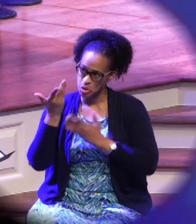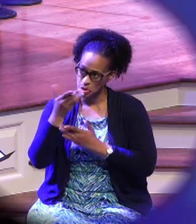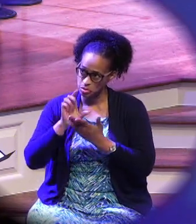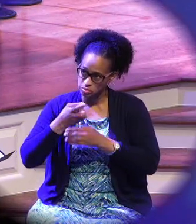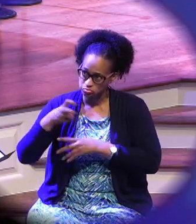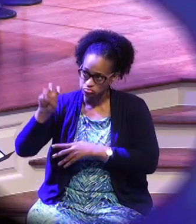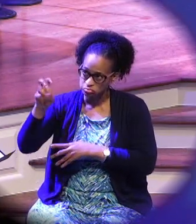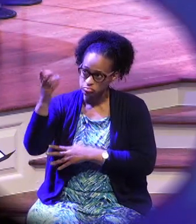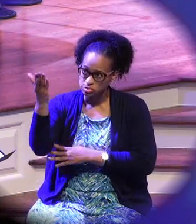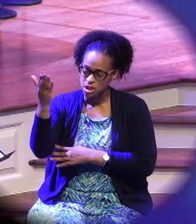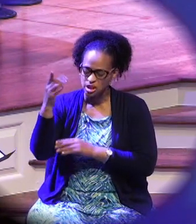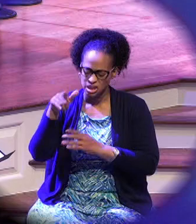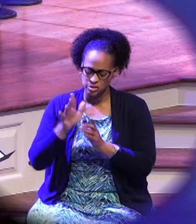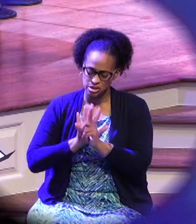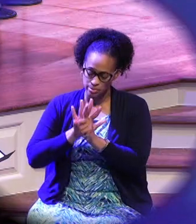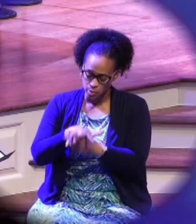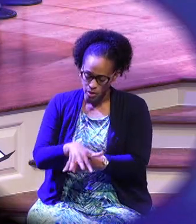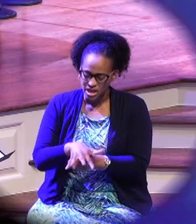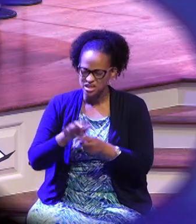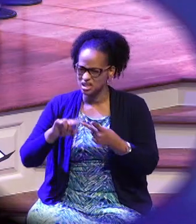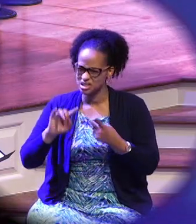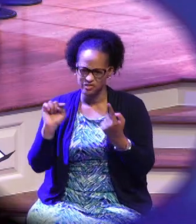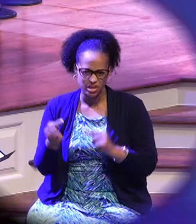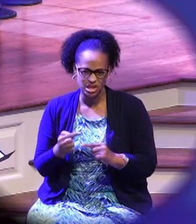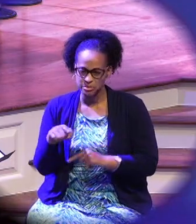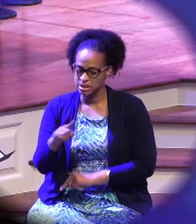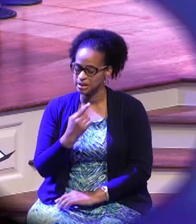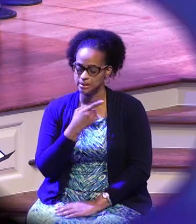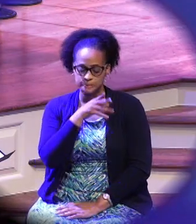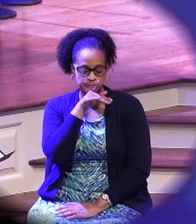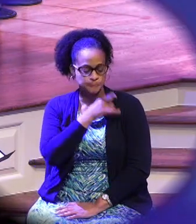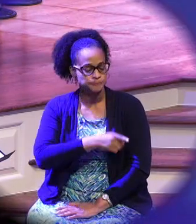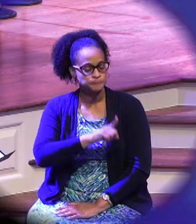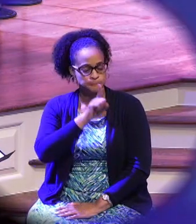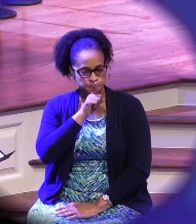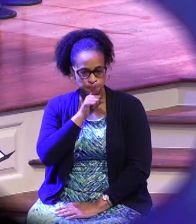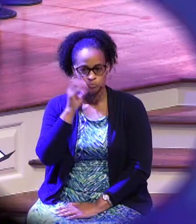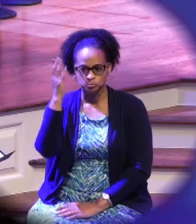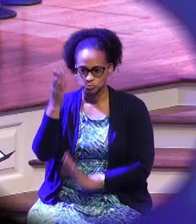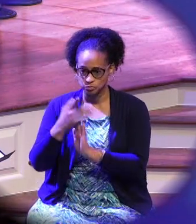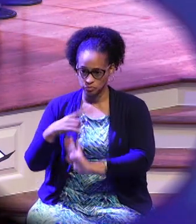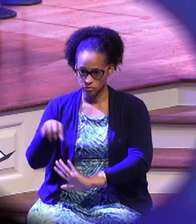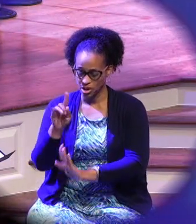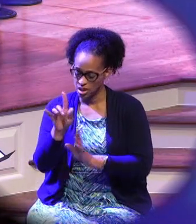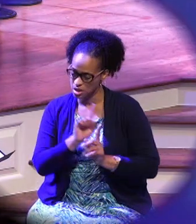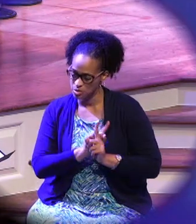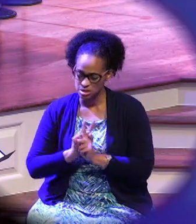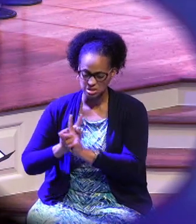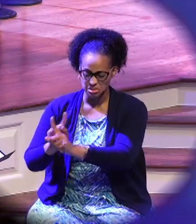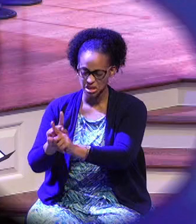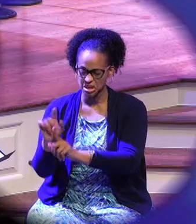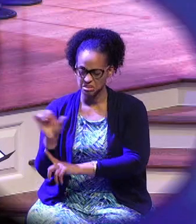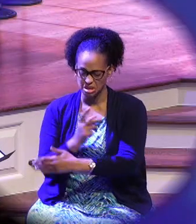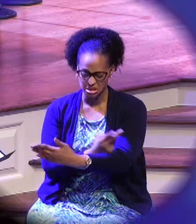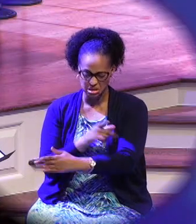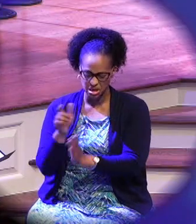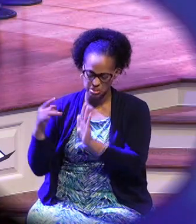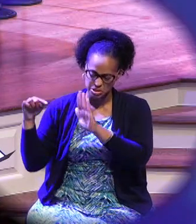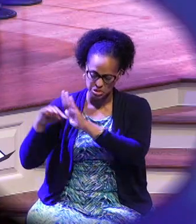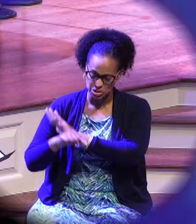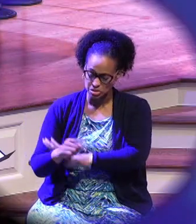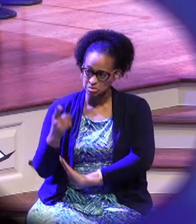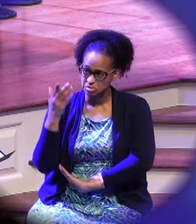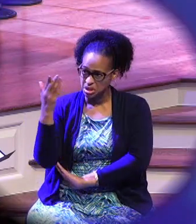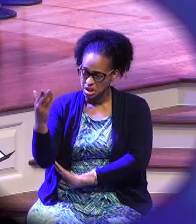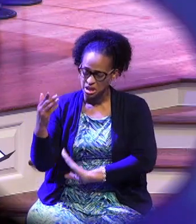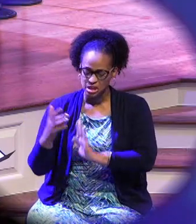oppressed and afflicted, yet he did not open his mouth. He was led like a lamb to the slaughter, and as a sheep before its shears